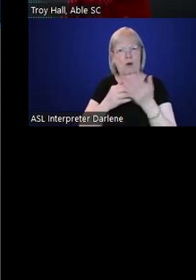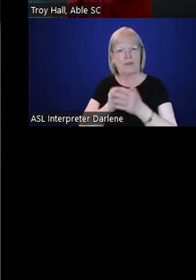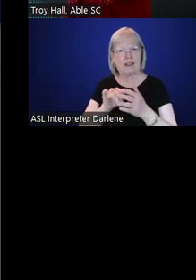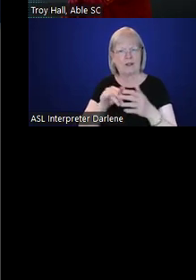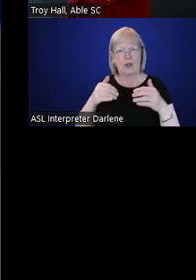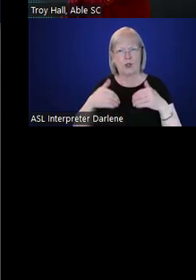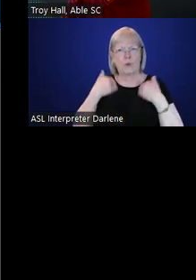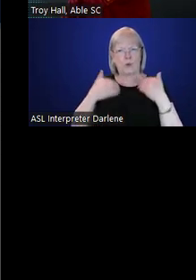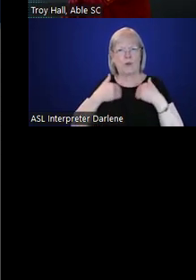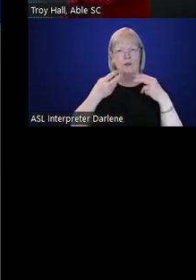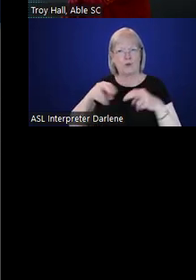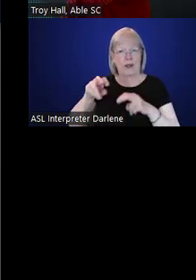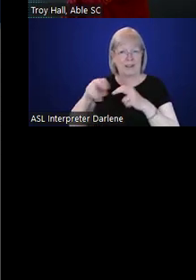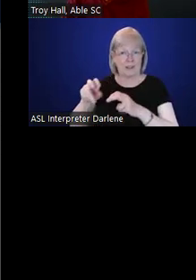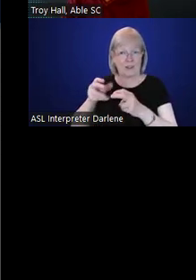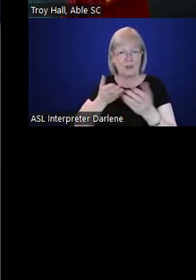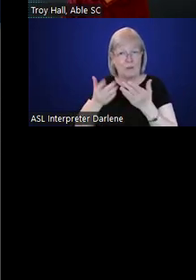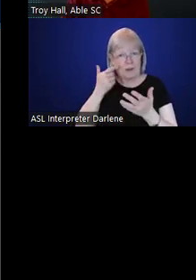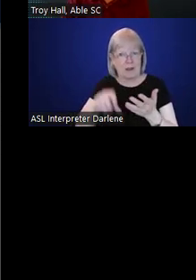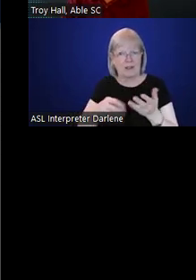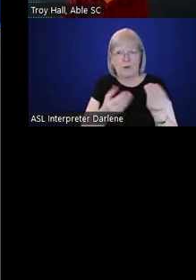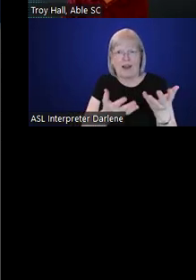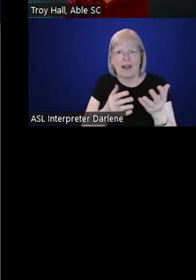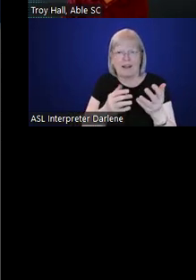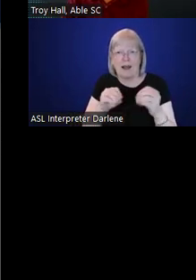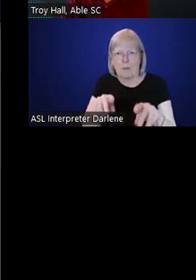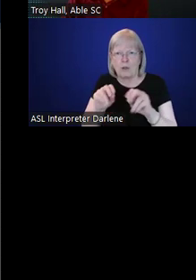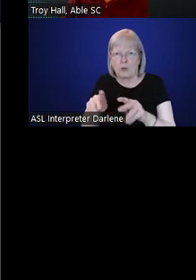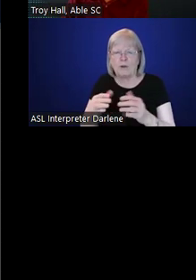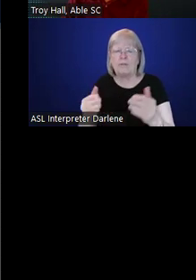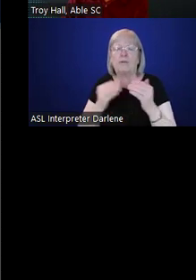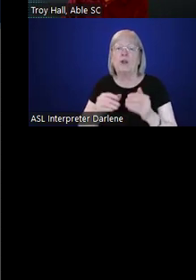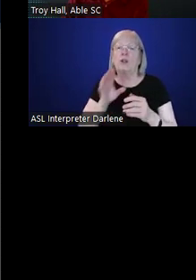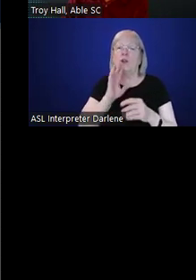the opportunities to step into. When it comes to assistive technology from VR,